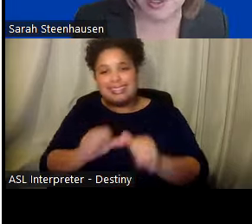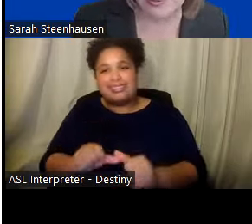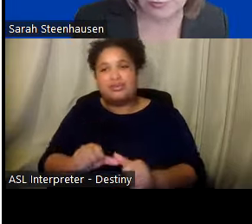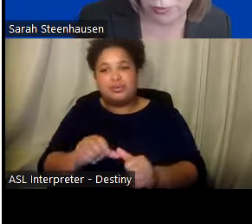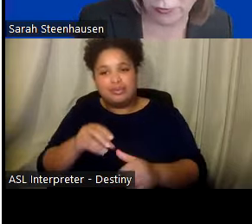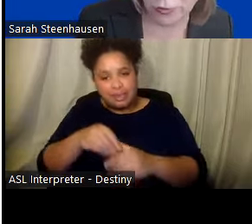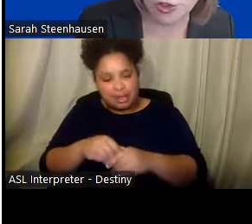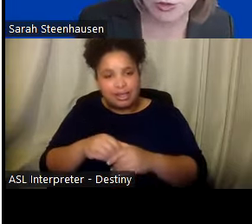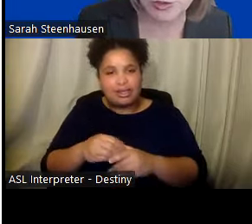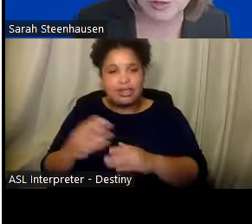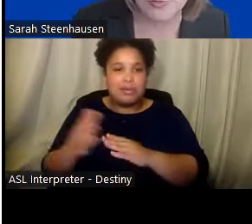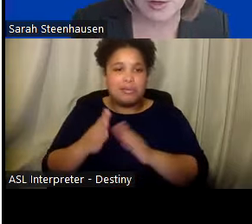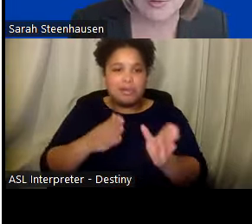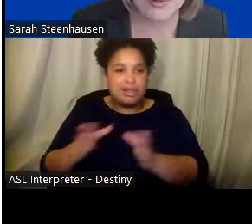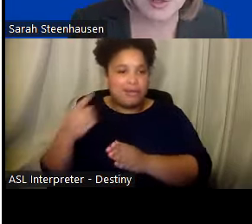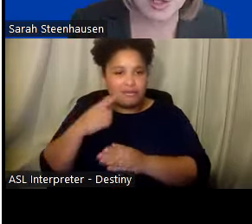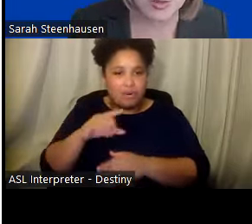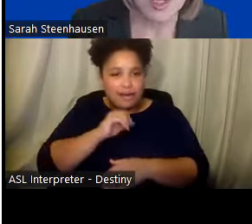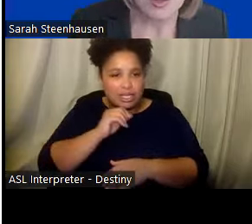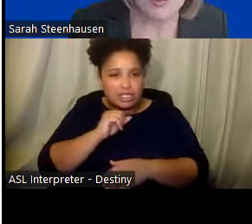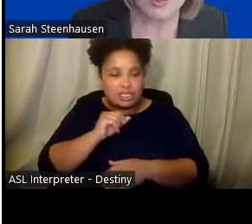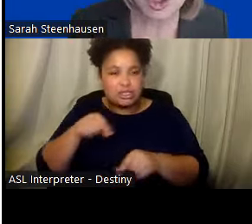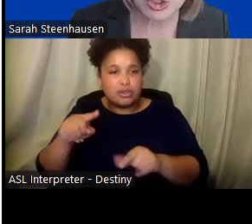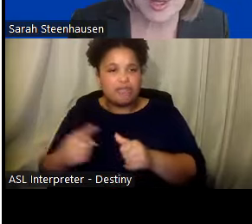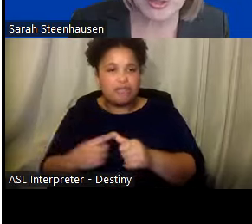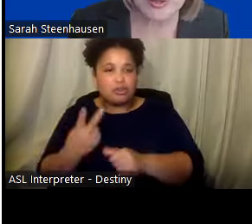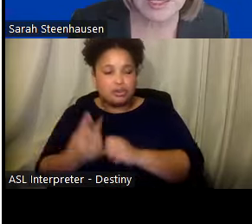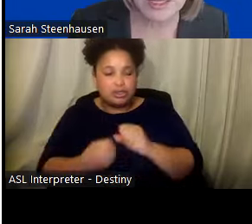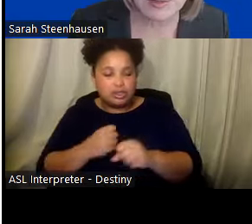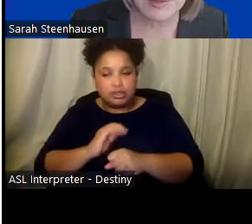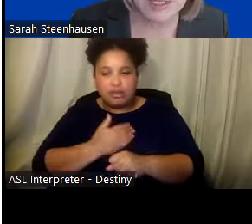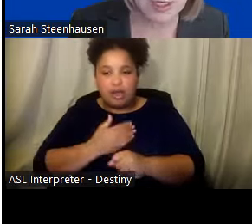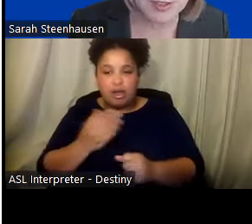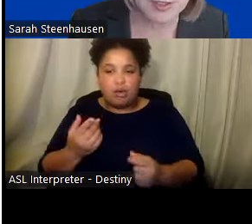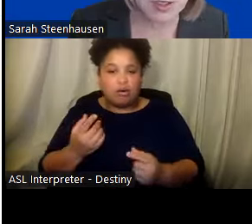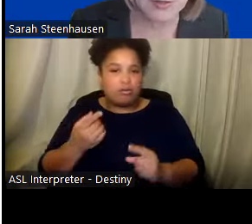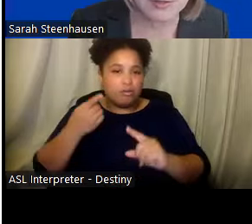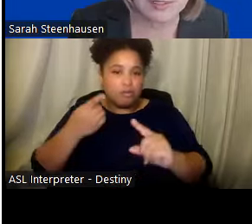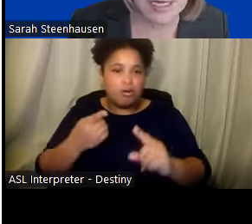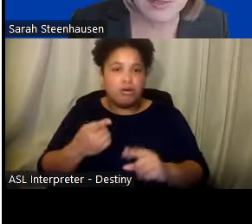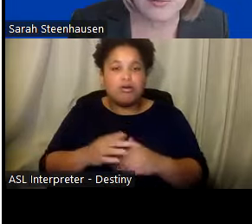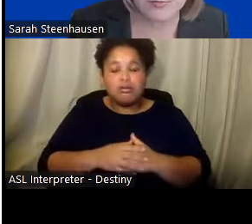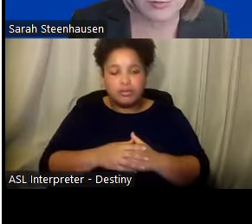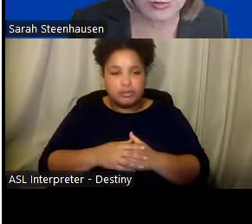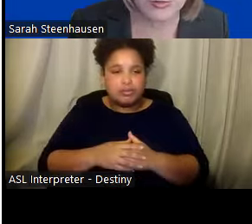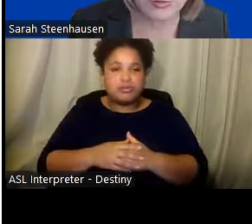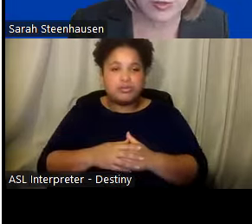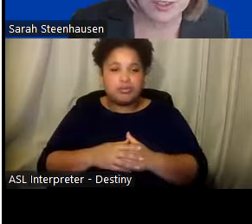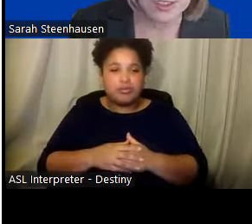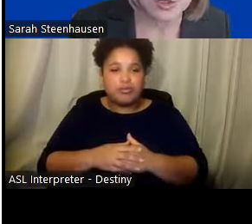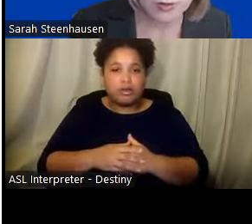for Aging, but for the first 2 years of our efforts. So we'll show you how you can get immediate updates on the status of both